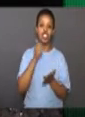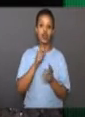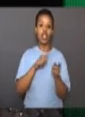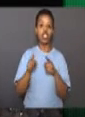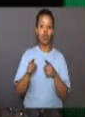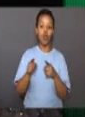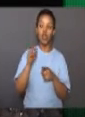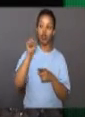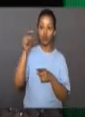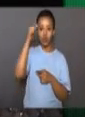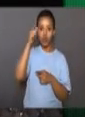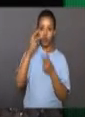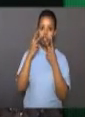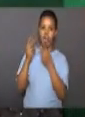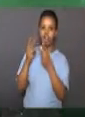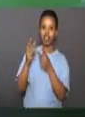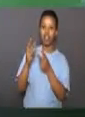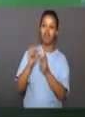and ruffling her feathers.